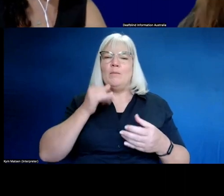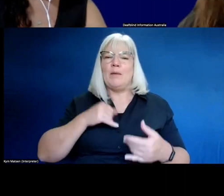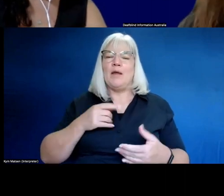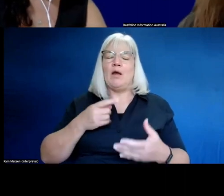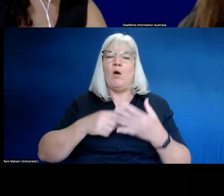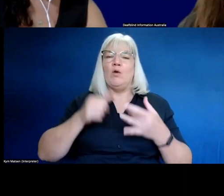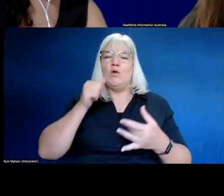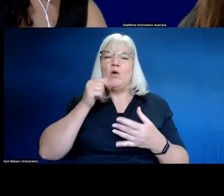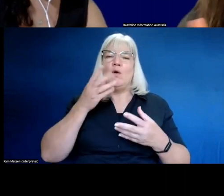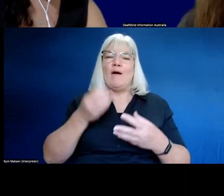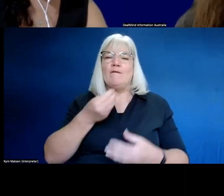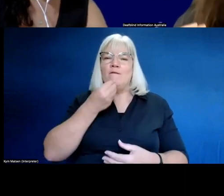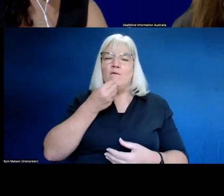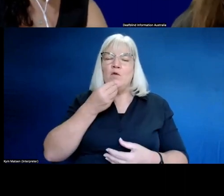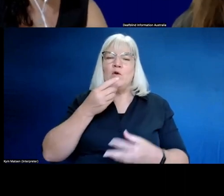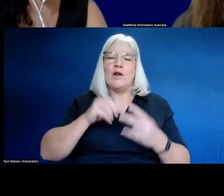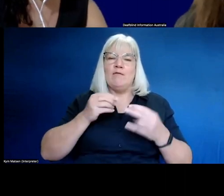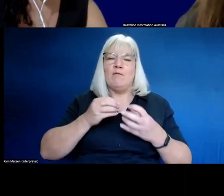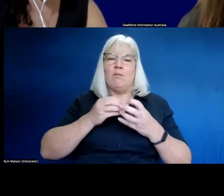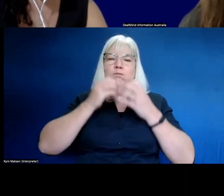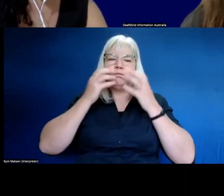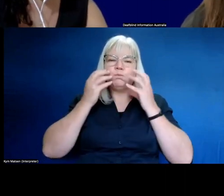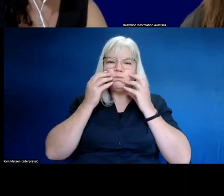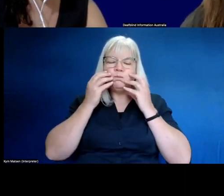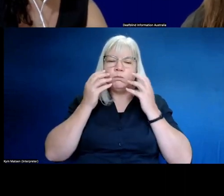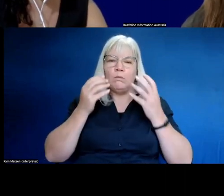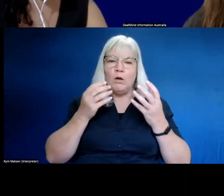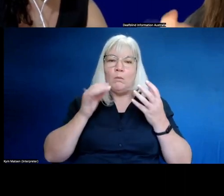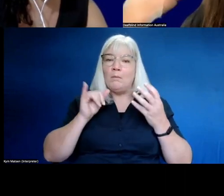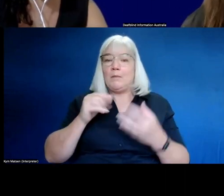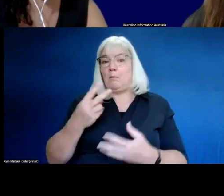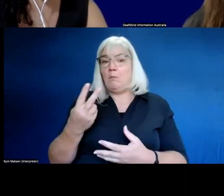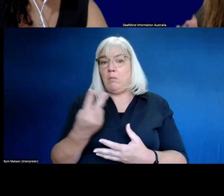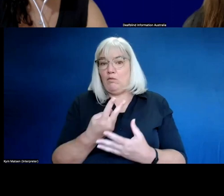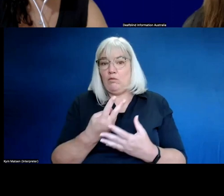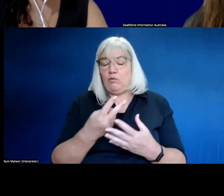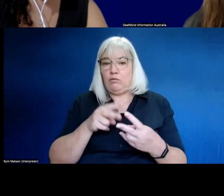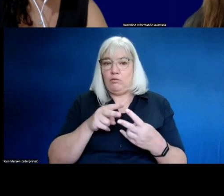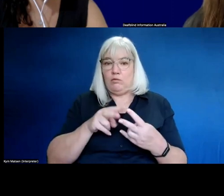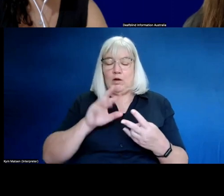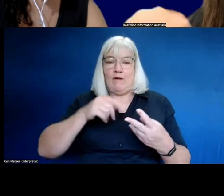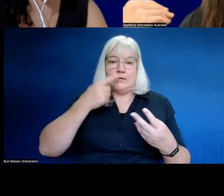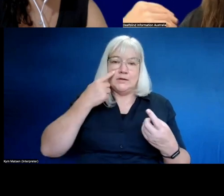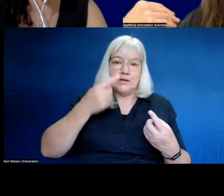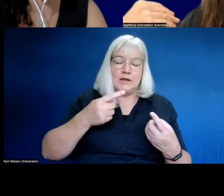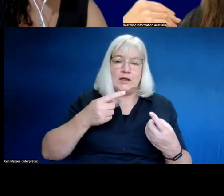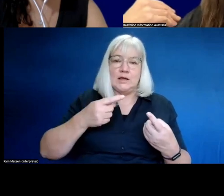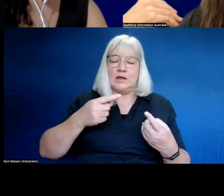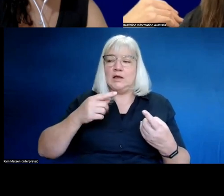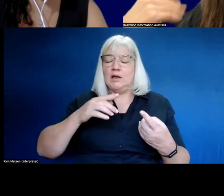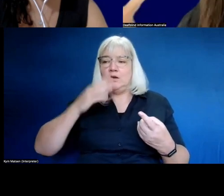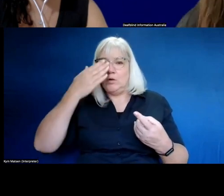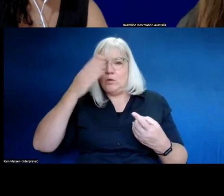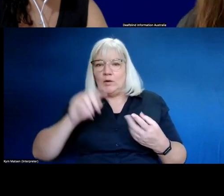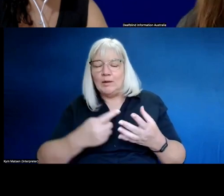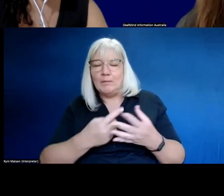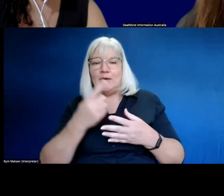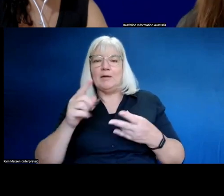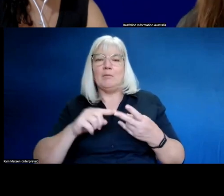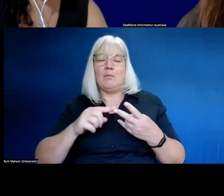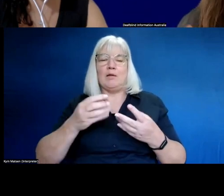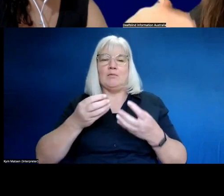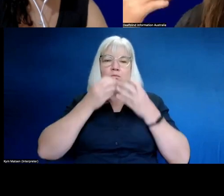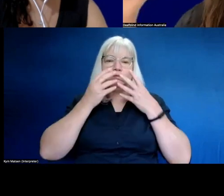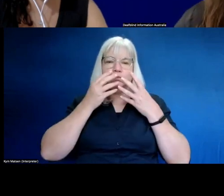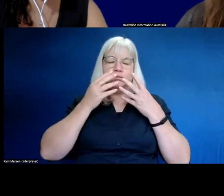And certainly it might be a combination of both of those. But I think we've always got to cast our view. Could vision be